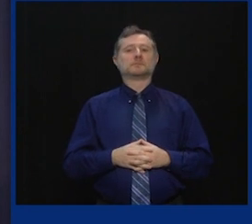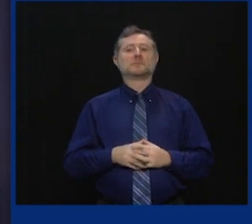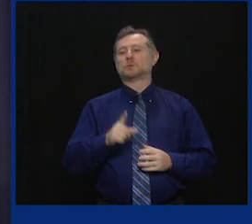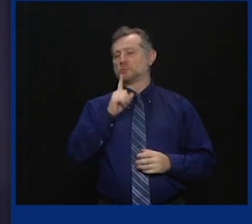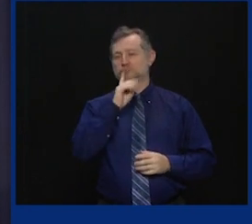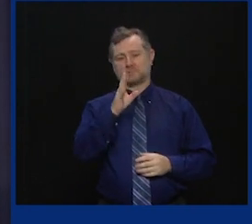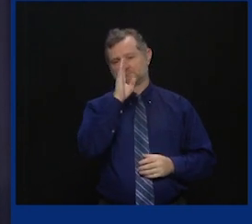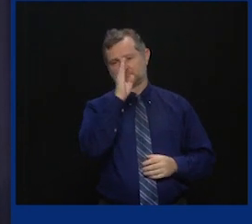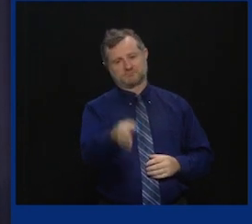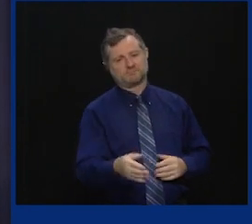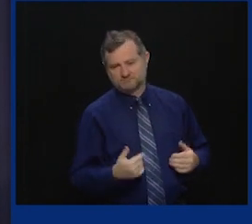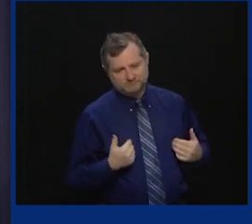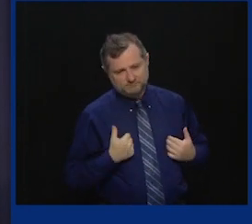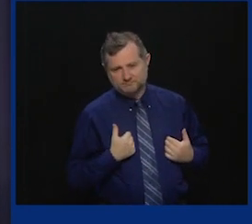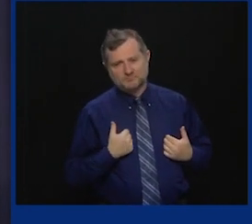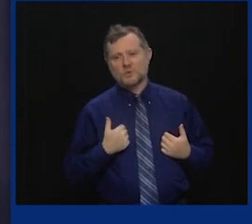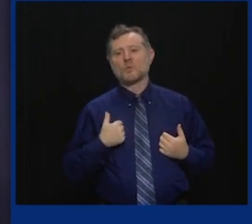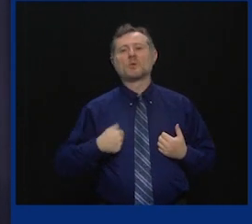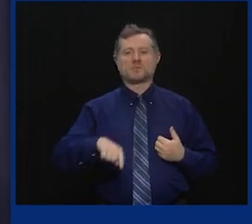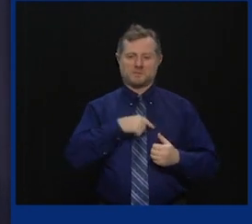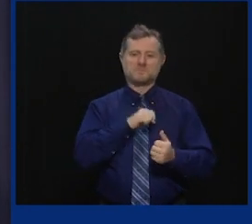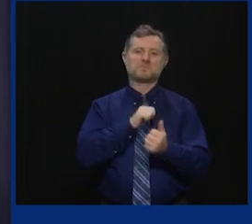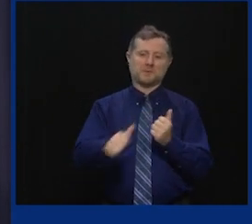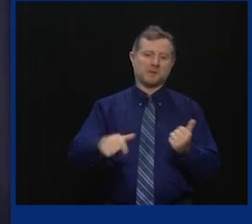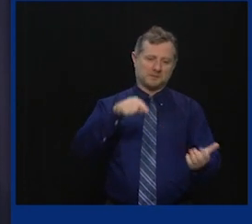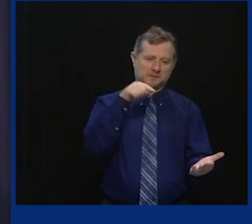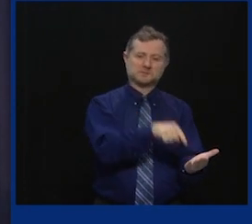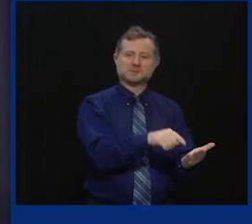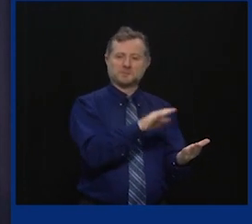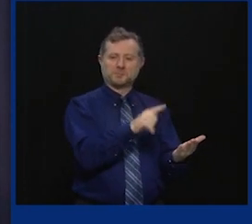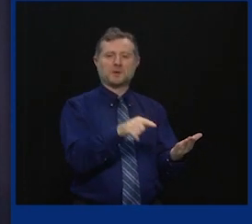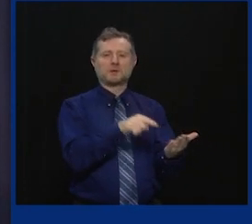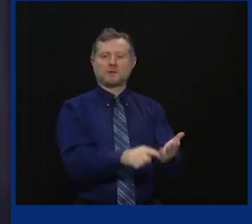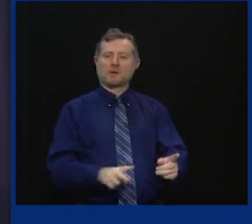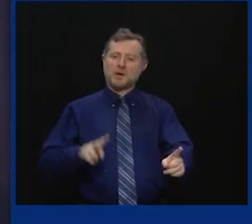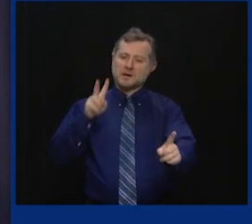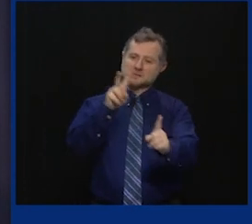we passed a bill with an effective date of March 1st.